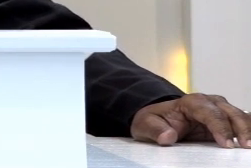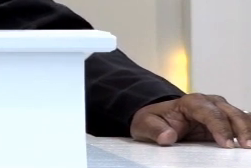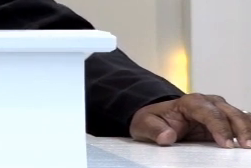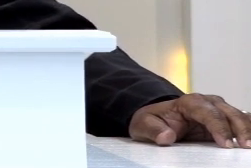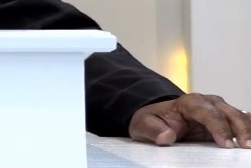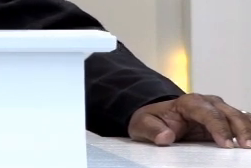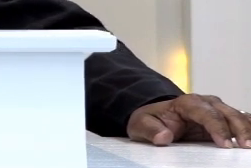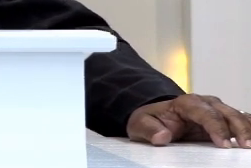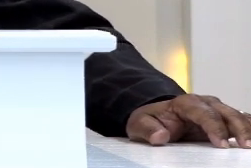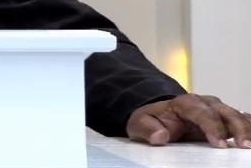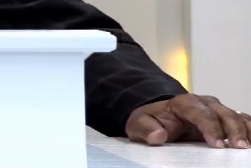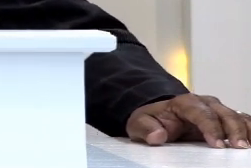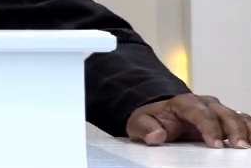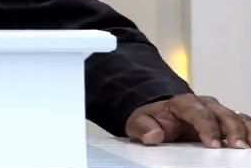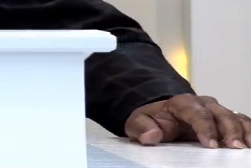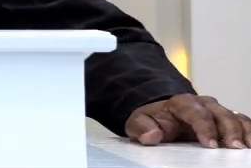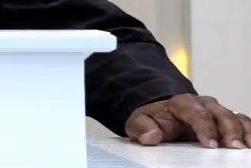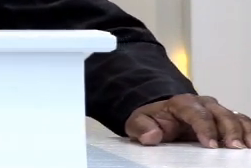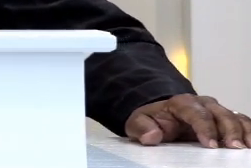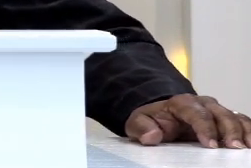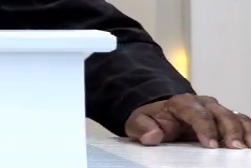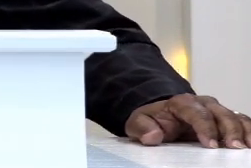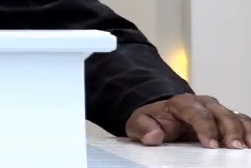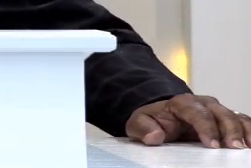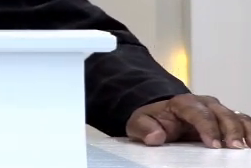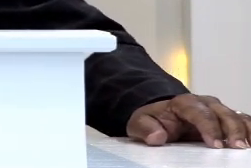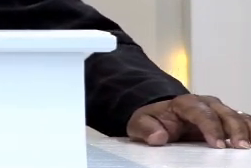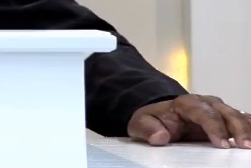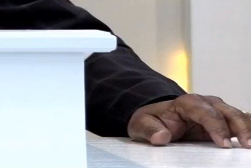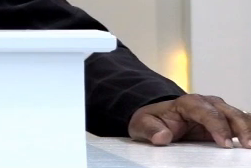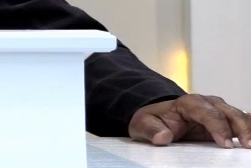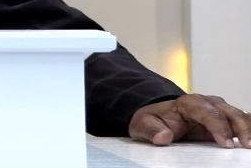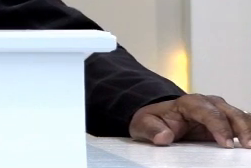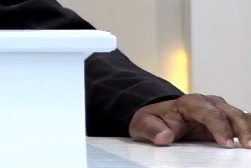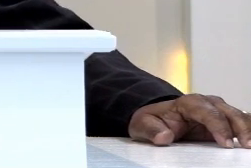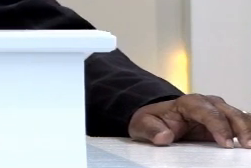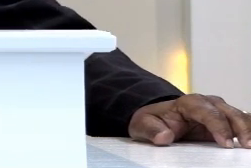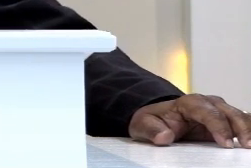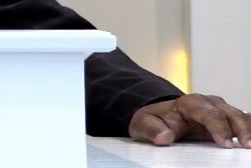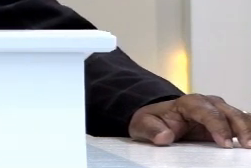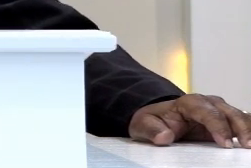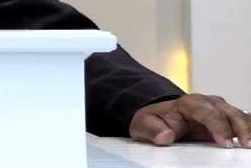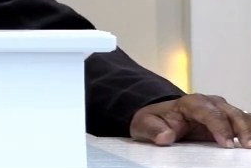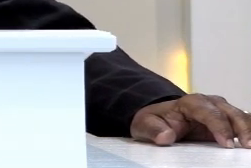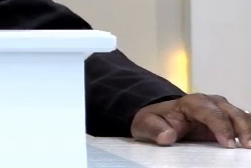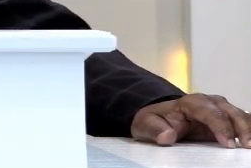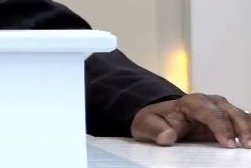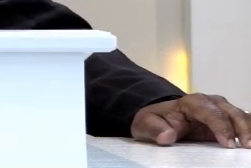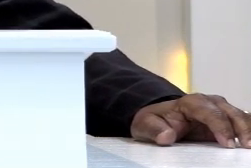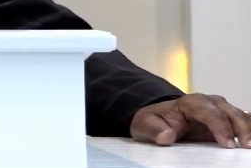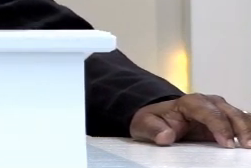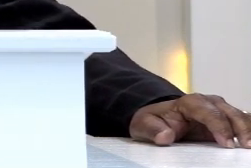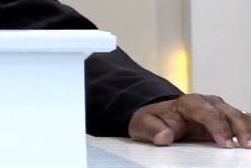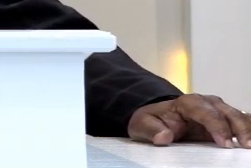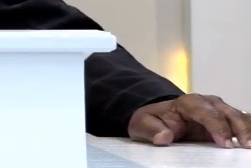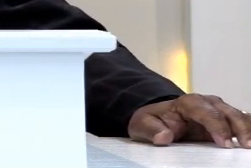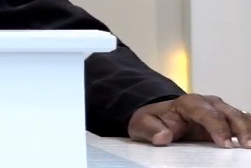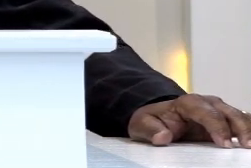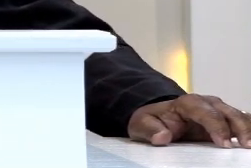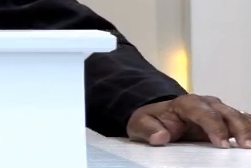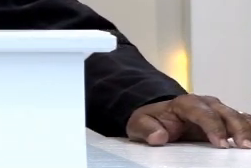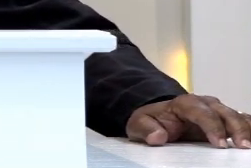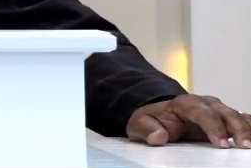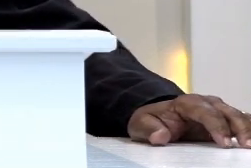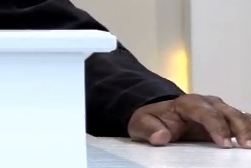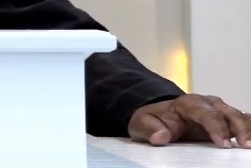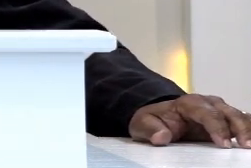and conditions. We thank you today, God, for being merciful to us and forgiving us of our sins. We pray even right now, God, even as,